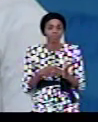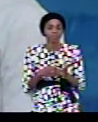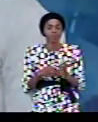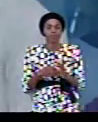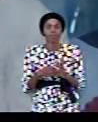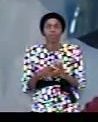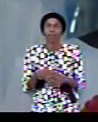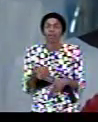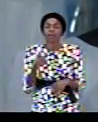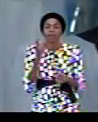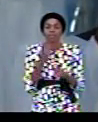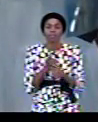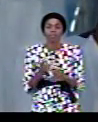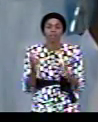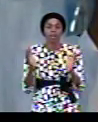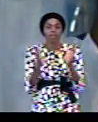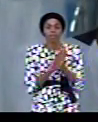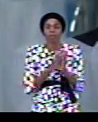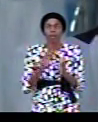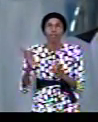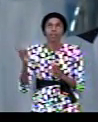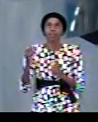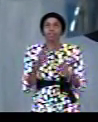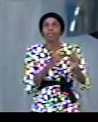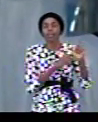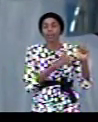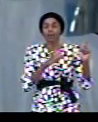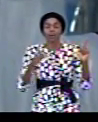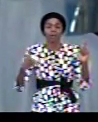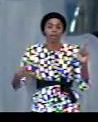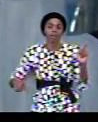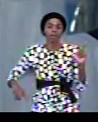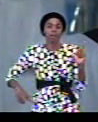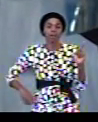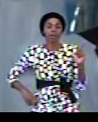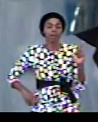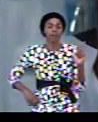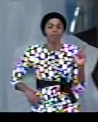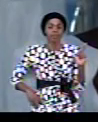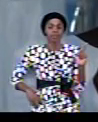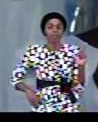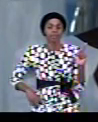the Lord. Just praising the Lord.